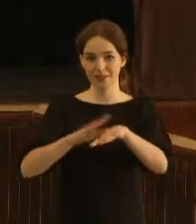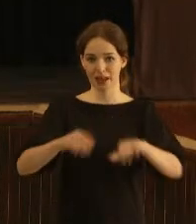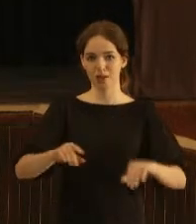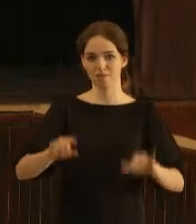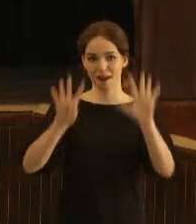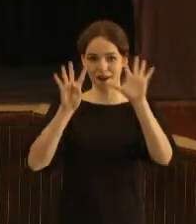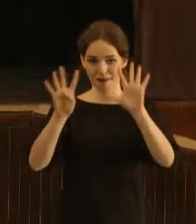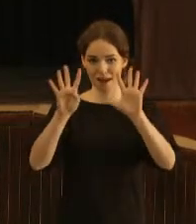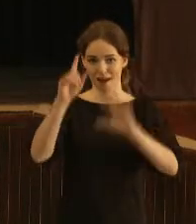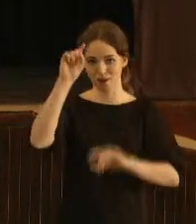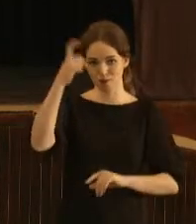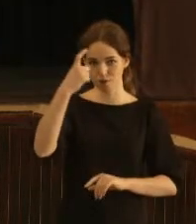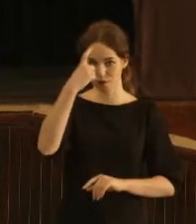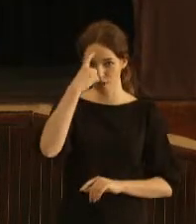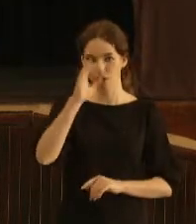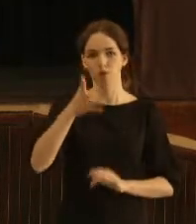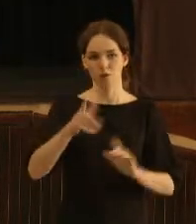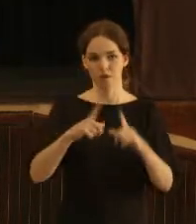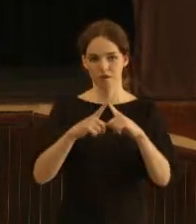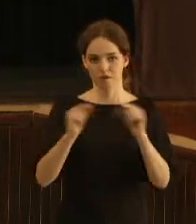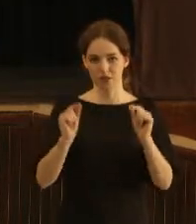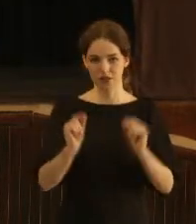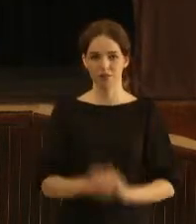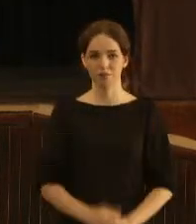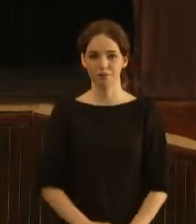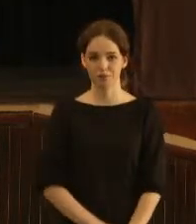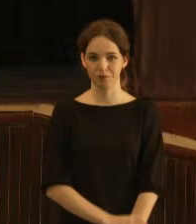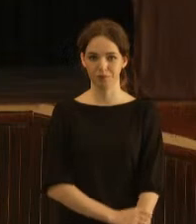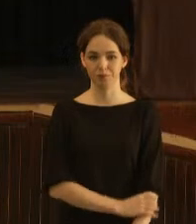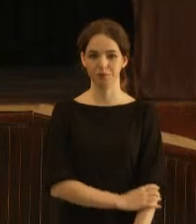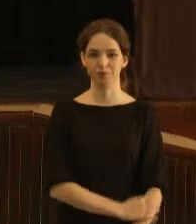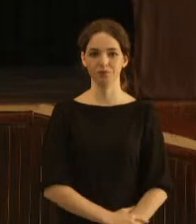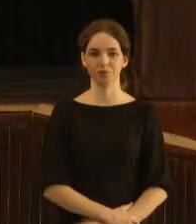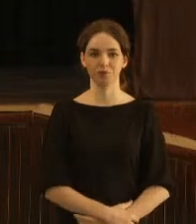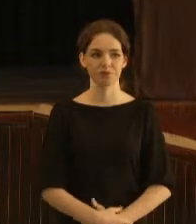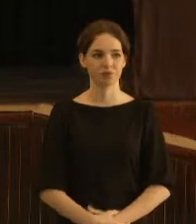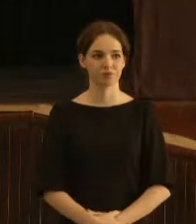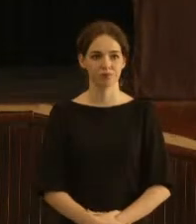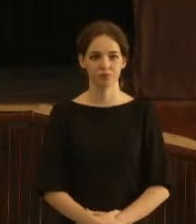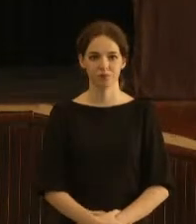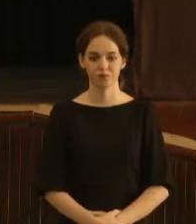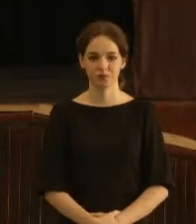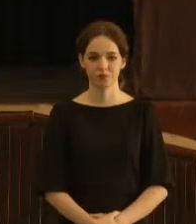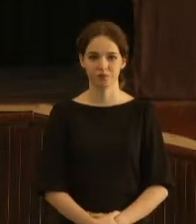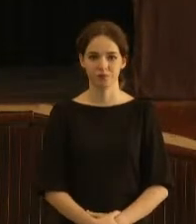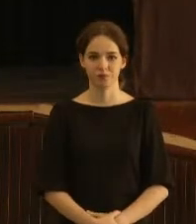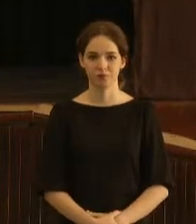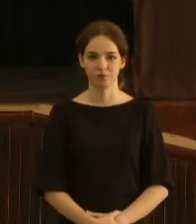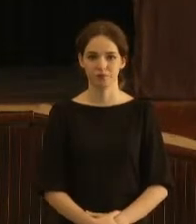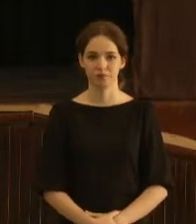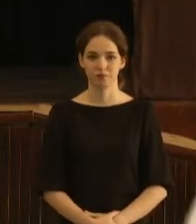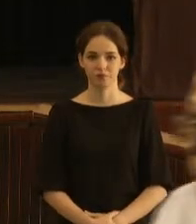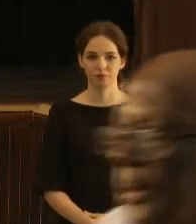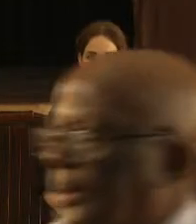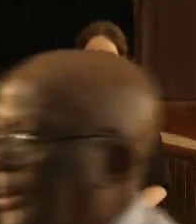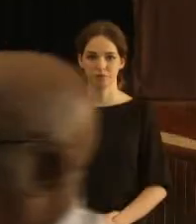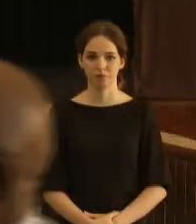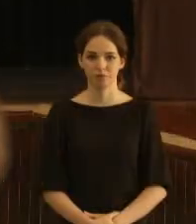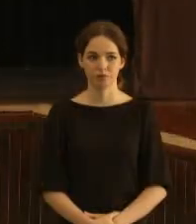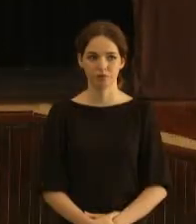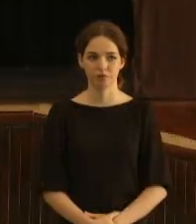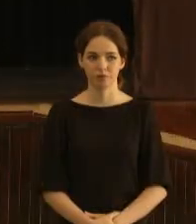Sawuphume ngekabethi no9. Sawuthatha nje 5 minutes uthetha kwalo siphume sihambe. We will take 5 minutes and